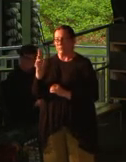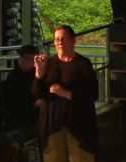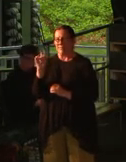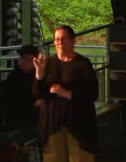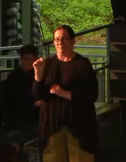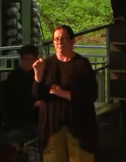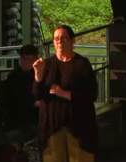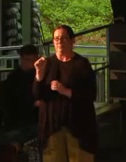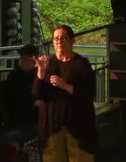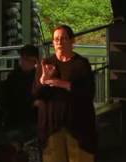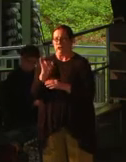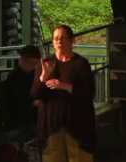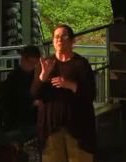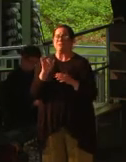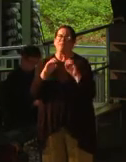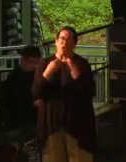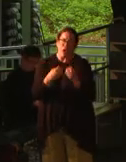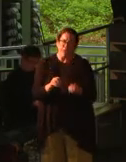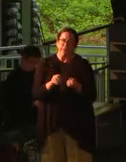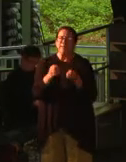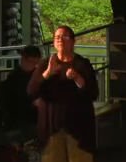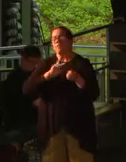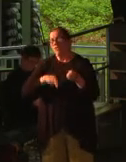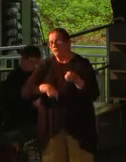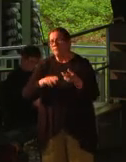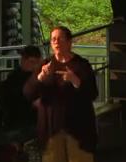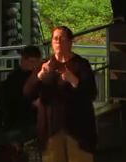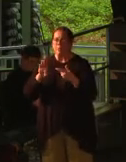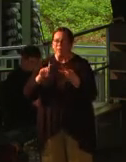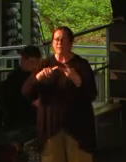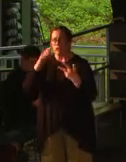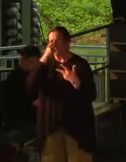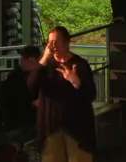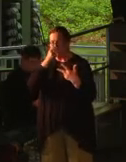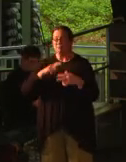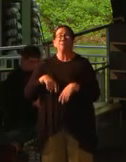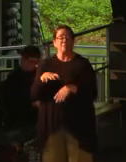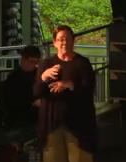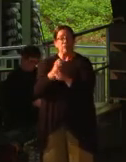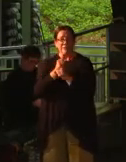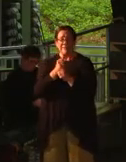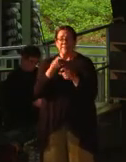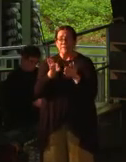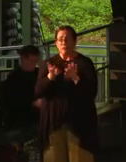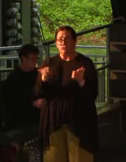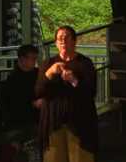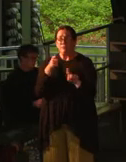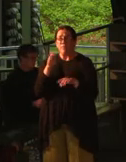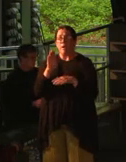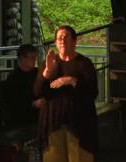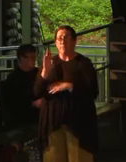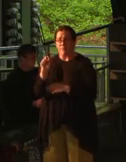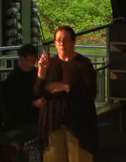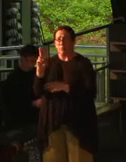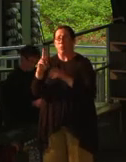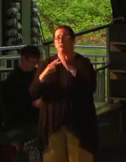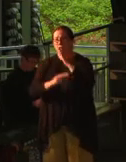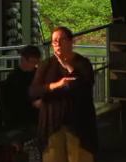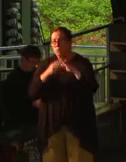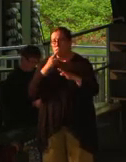New Bedford, and Taunton. He earned a bachelor's degree in management from Bridgewater State University.